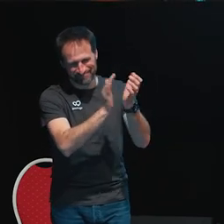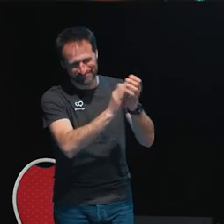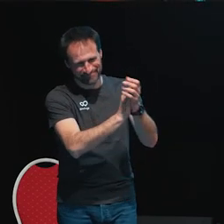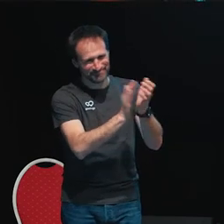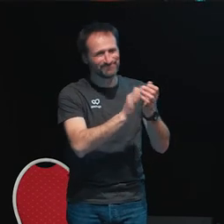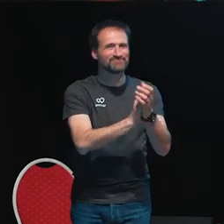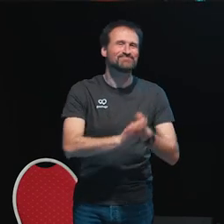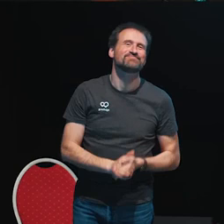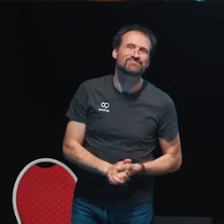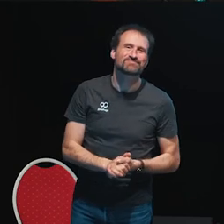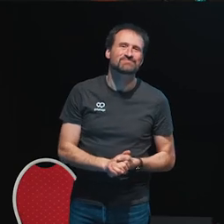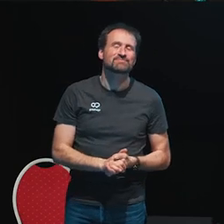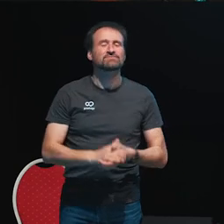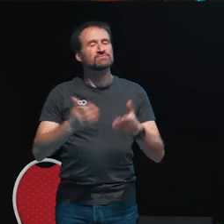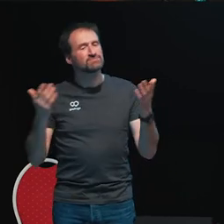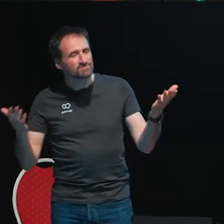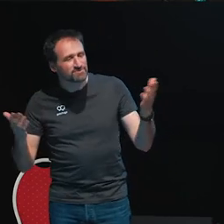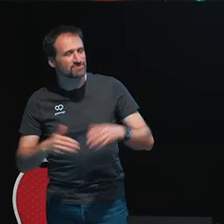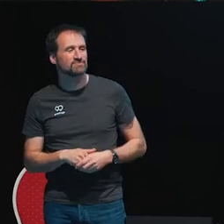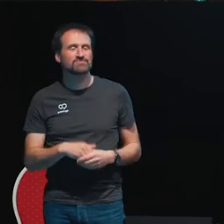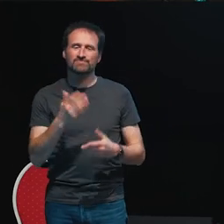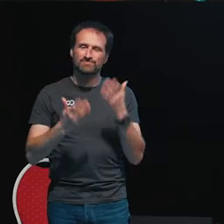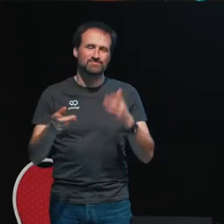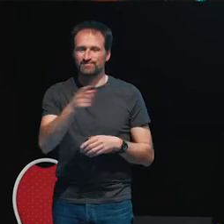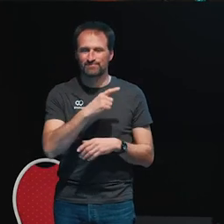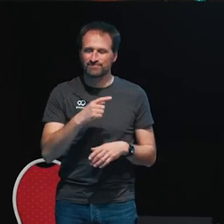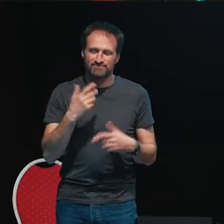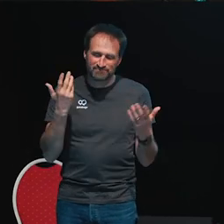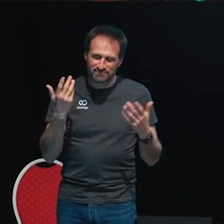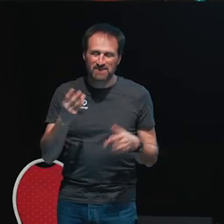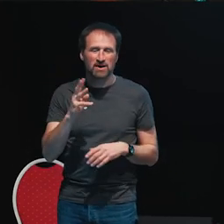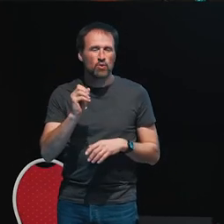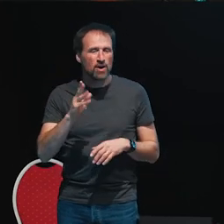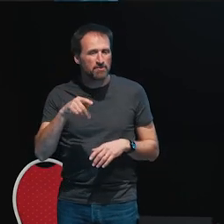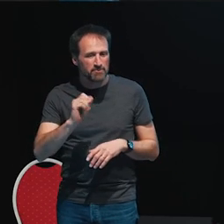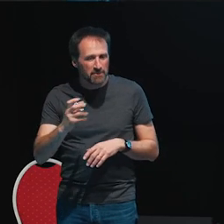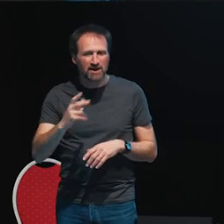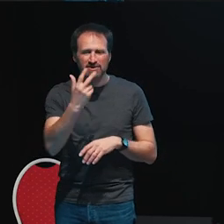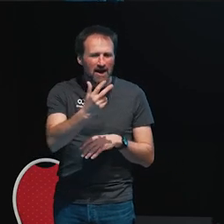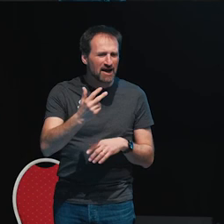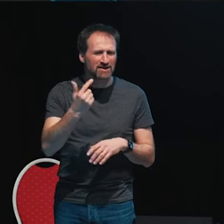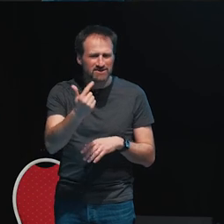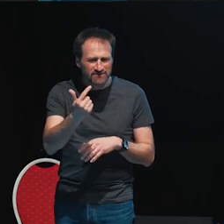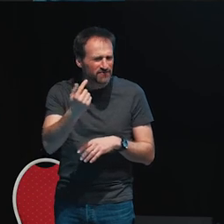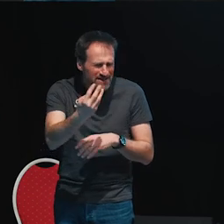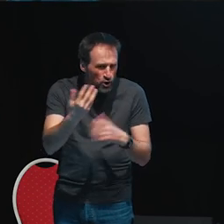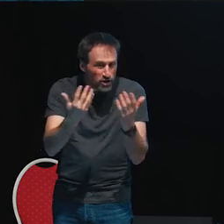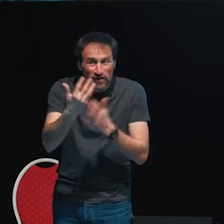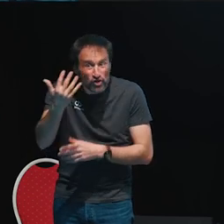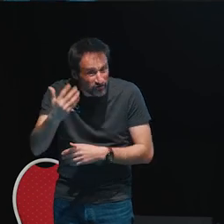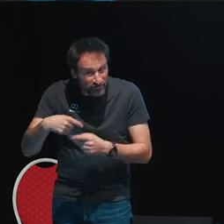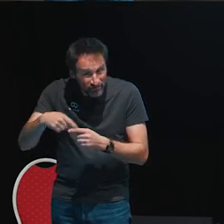Thank you. Seriously, we might not have Webpack 3, 4, or even 5 coming down the road. So everything is a